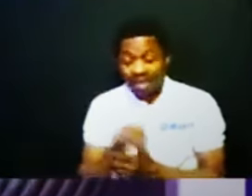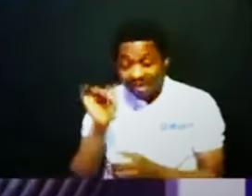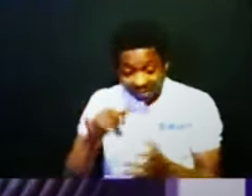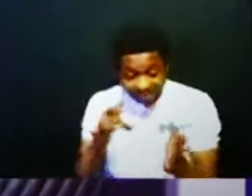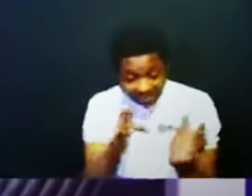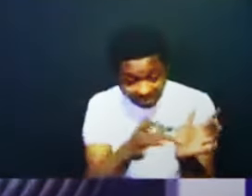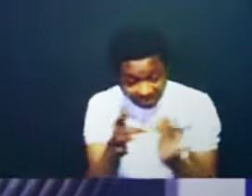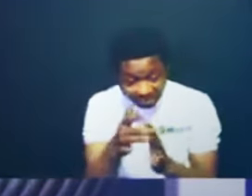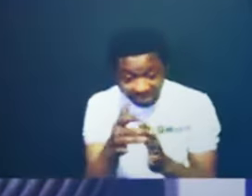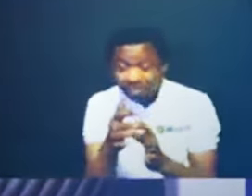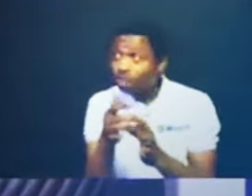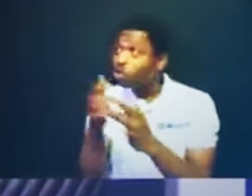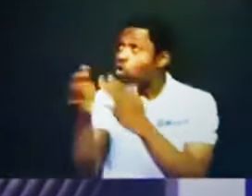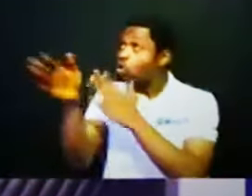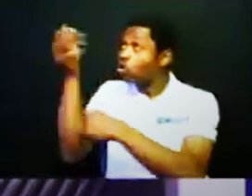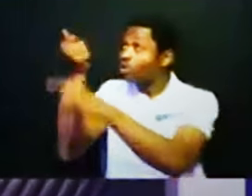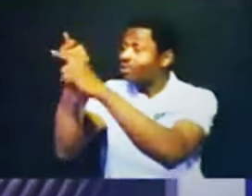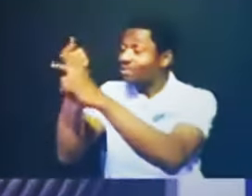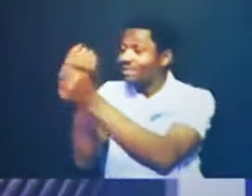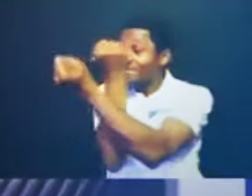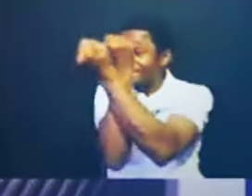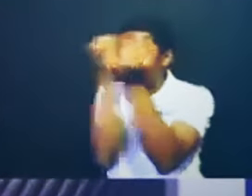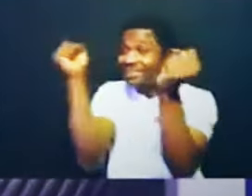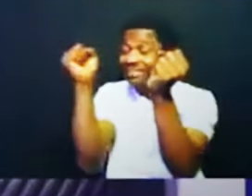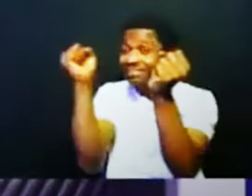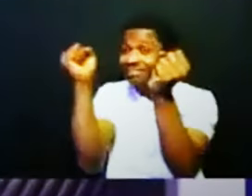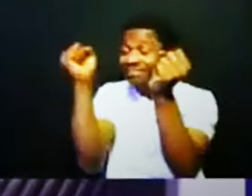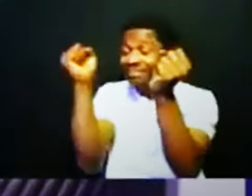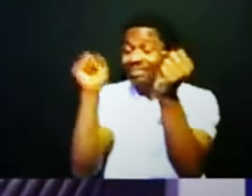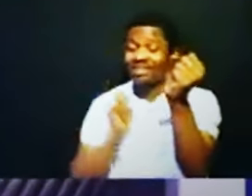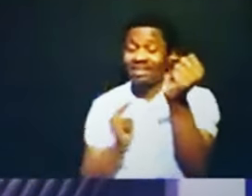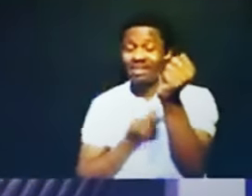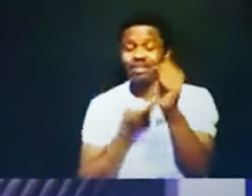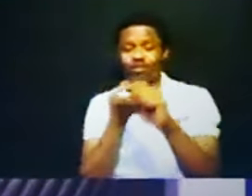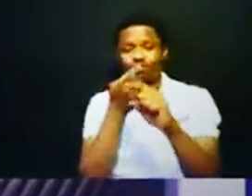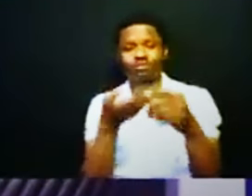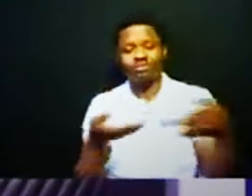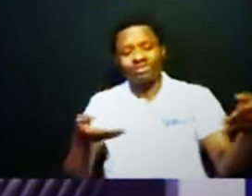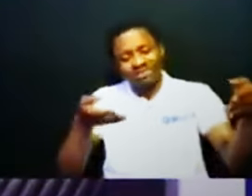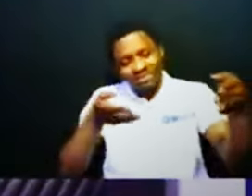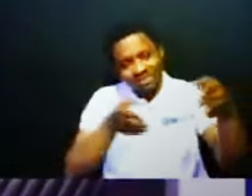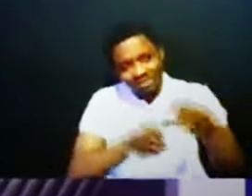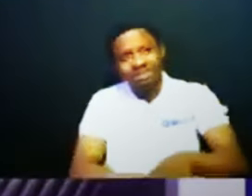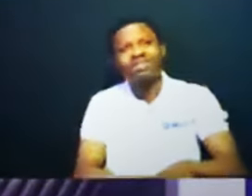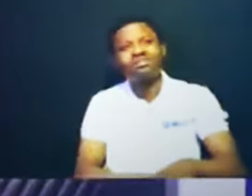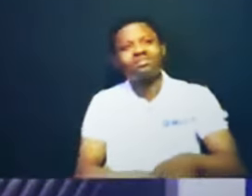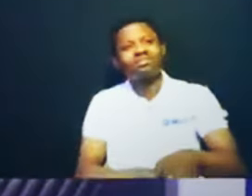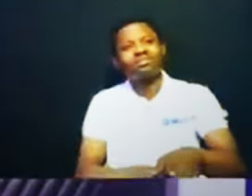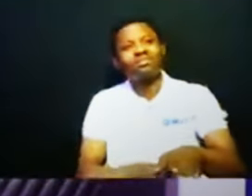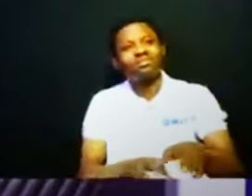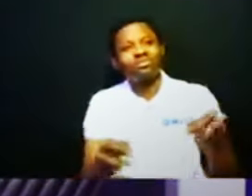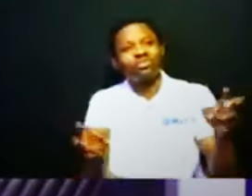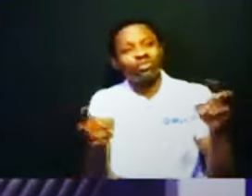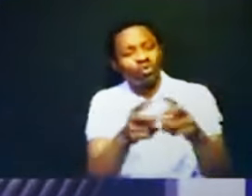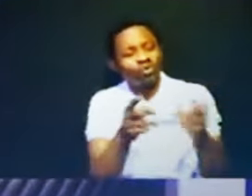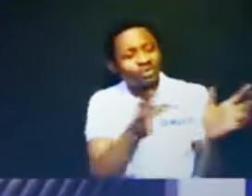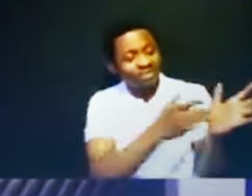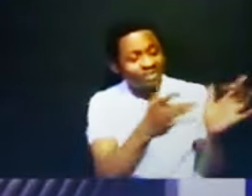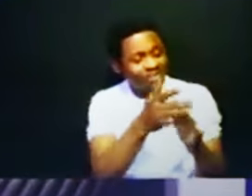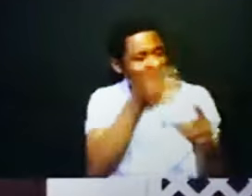dead. Jesus, who rescues us from